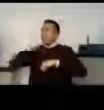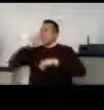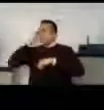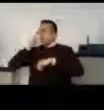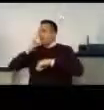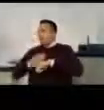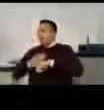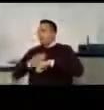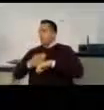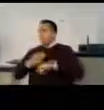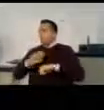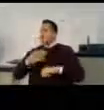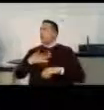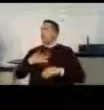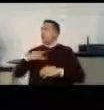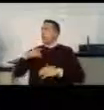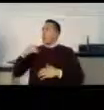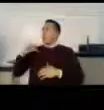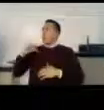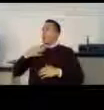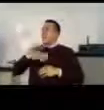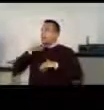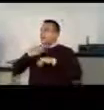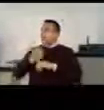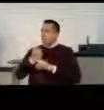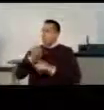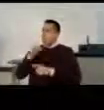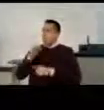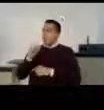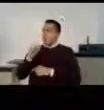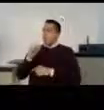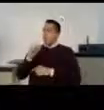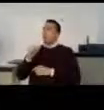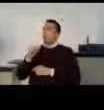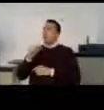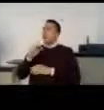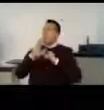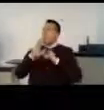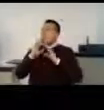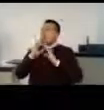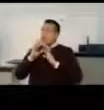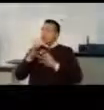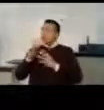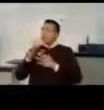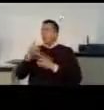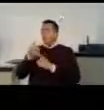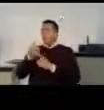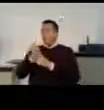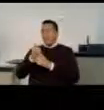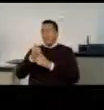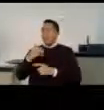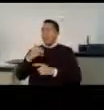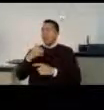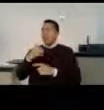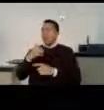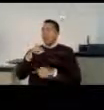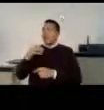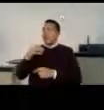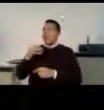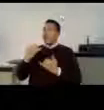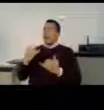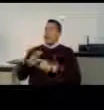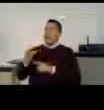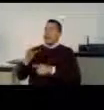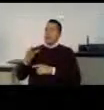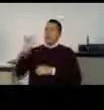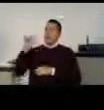My son is now an aeronautical engineer. So, there you go. don't let anyone tell you, he's like that, and there's nothing you can do